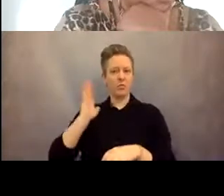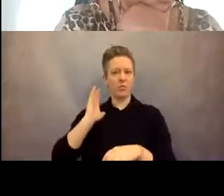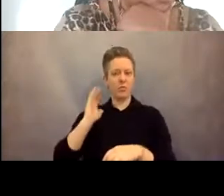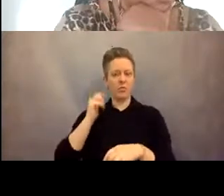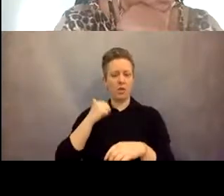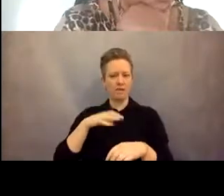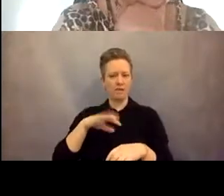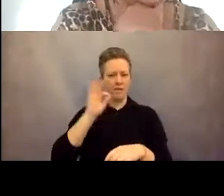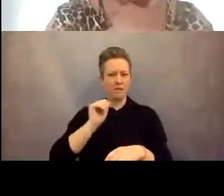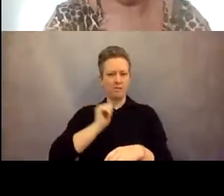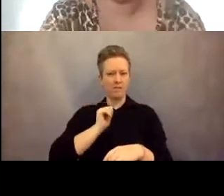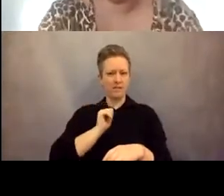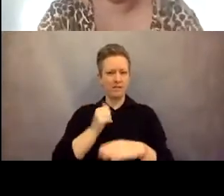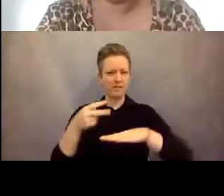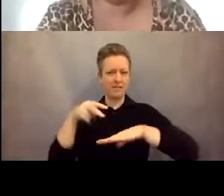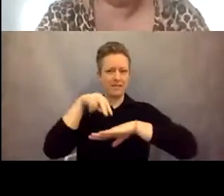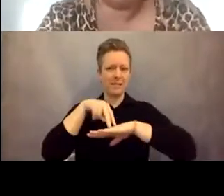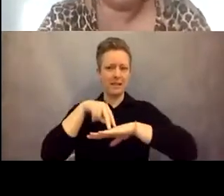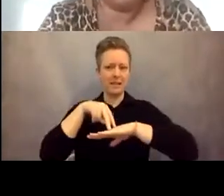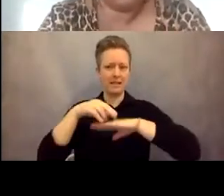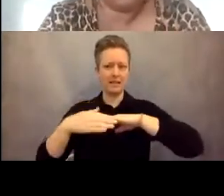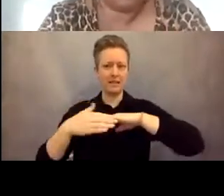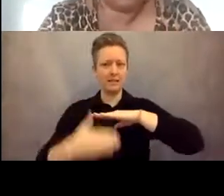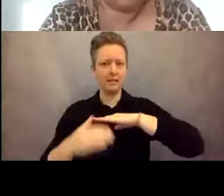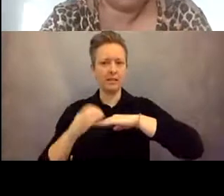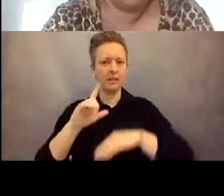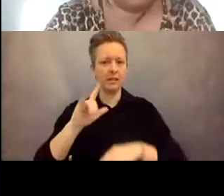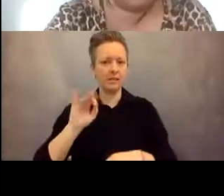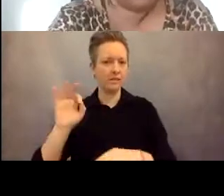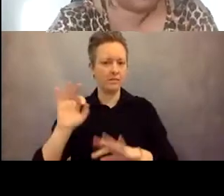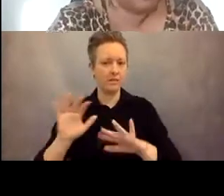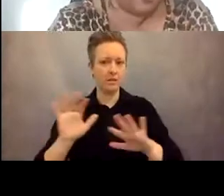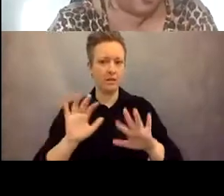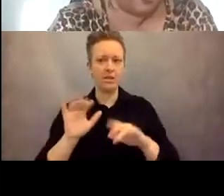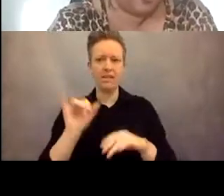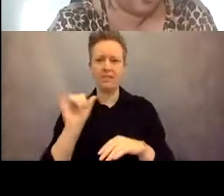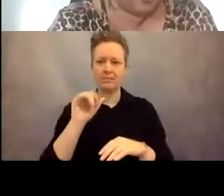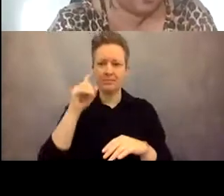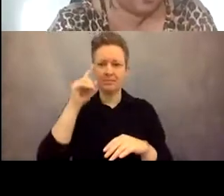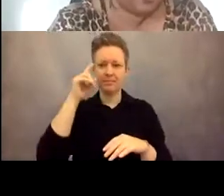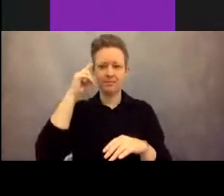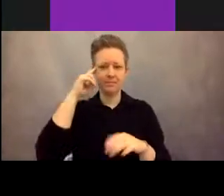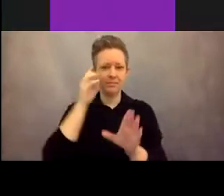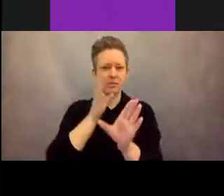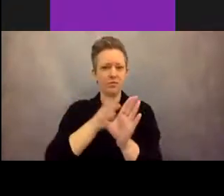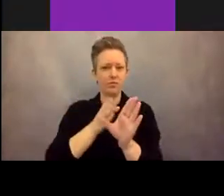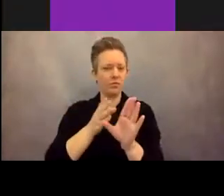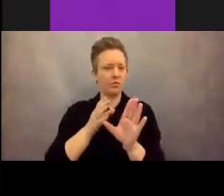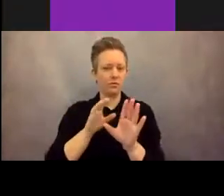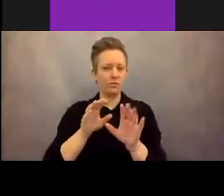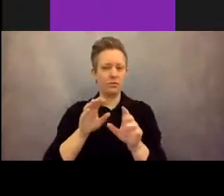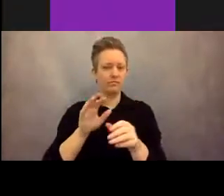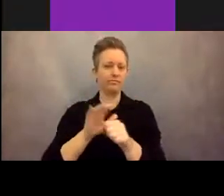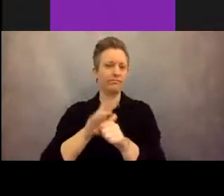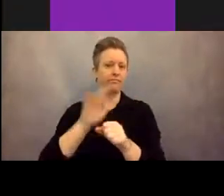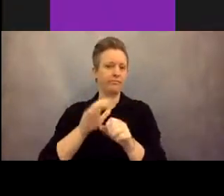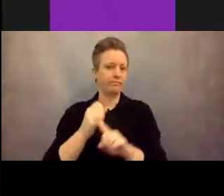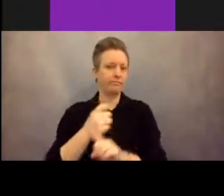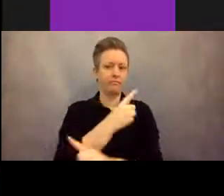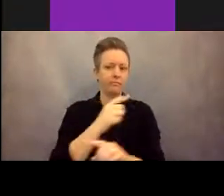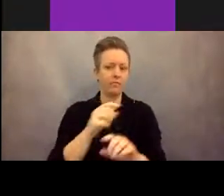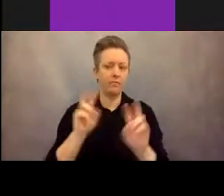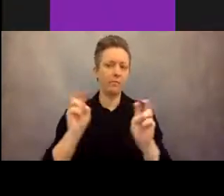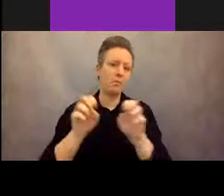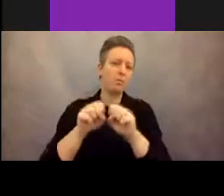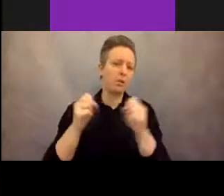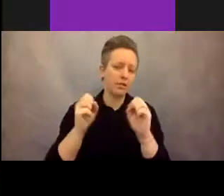near psychotic break. It would be fair for you to ask if I had always been that on edge, and the answer is no. But as many of you, I imagine,